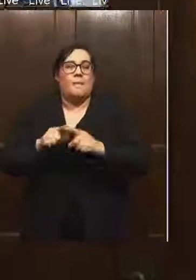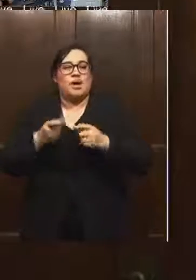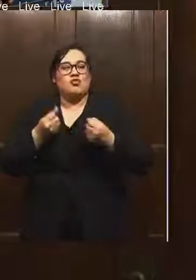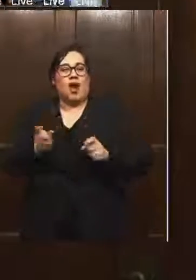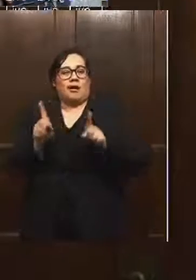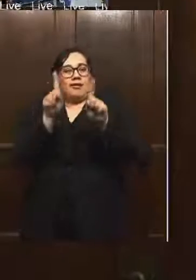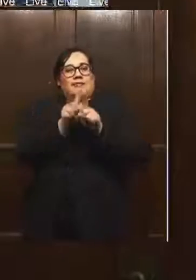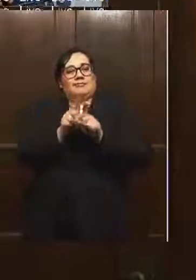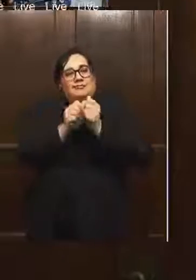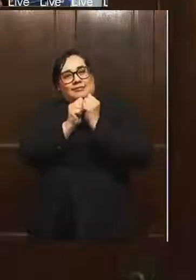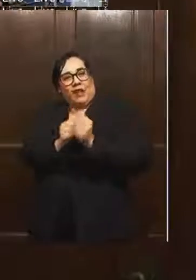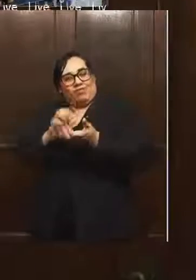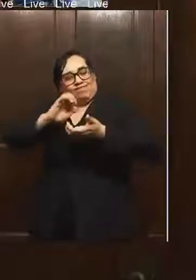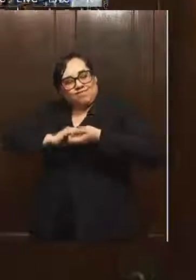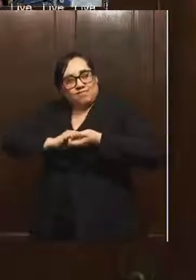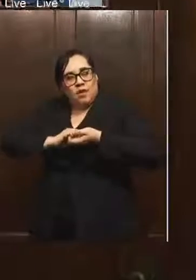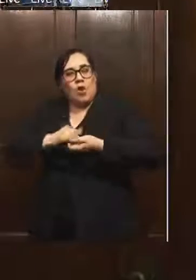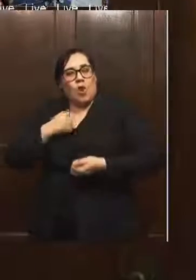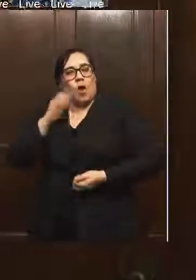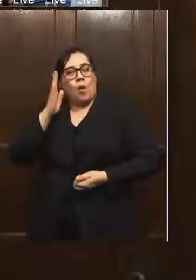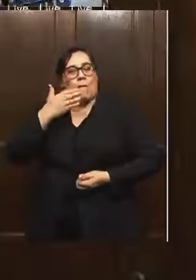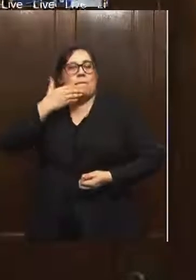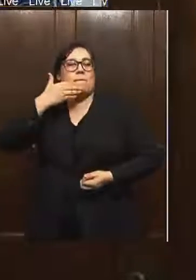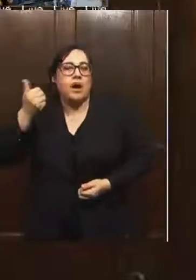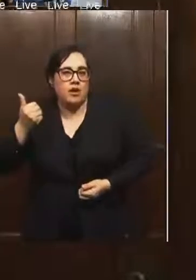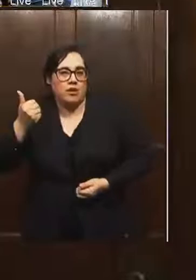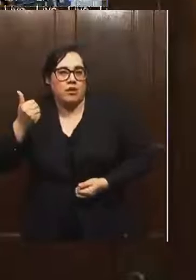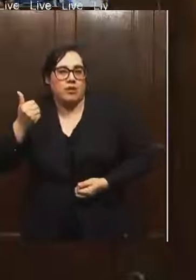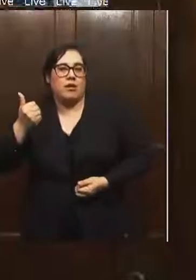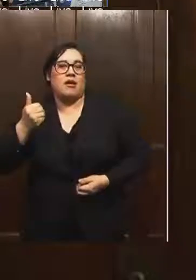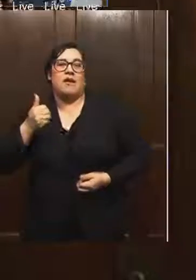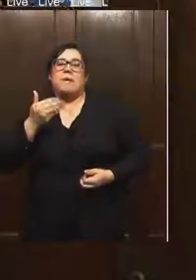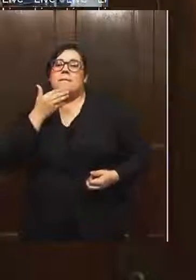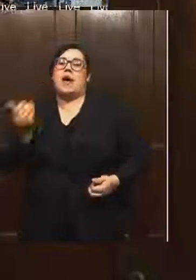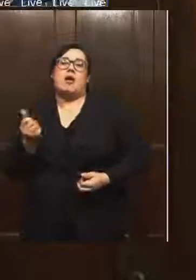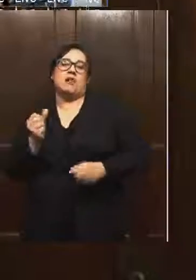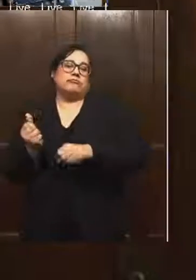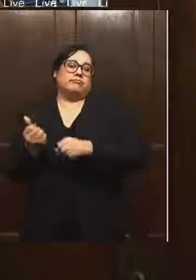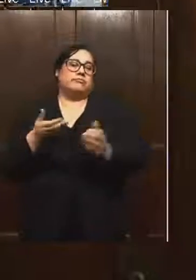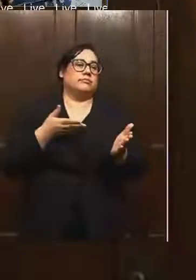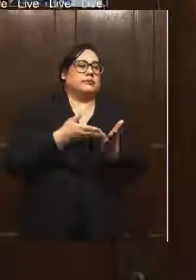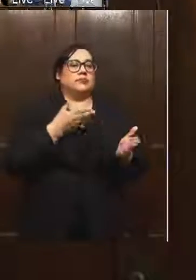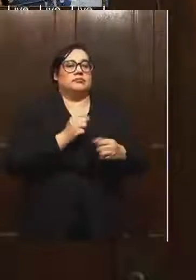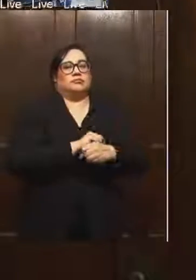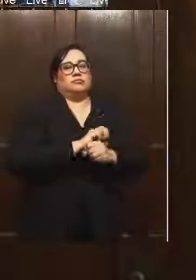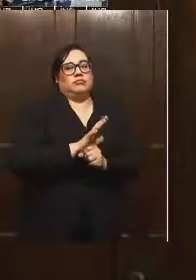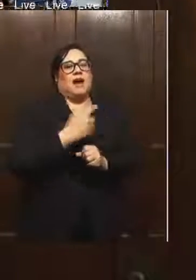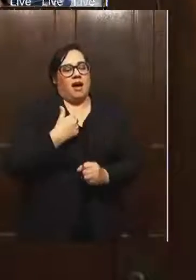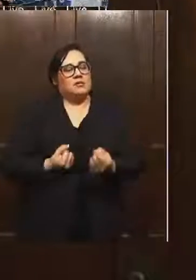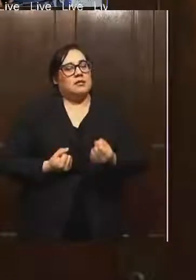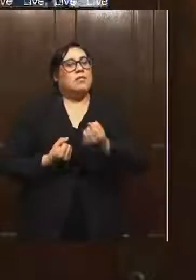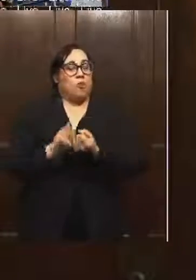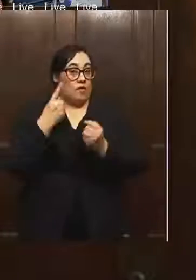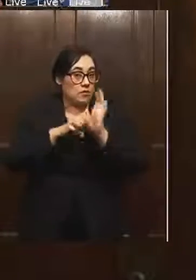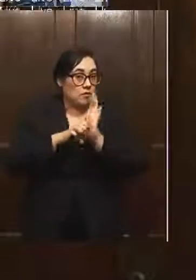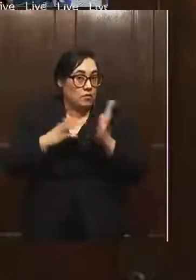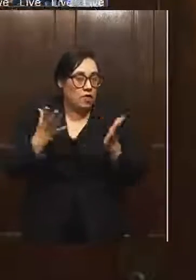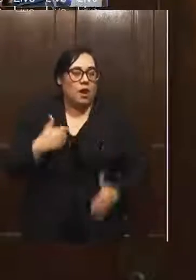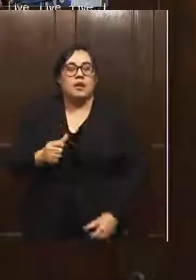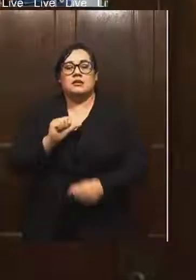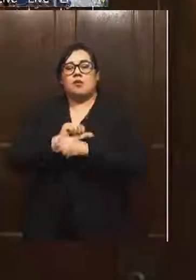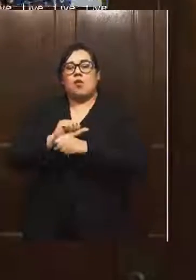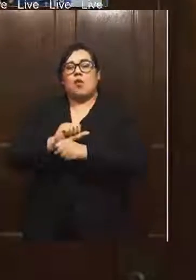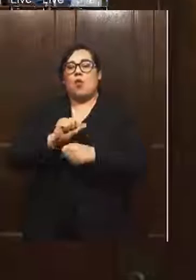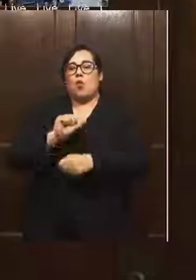arm, we will be better armed against this coronavirus. I support, for instance, work